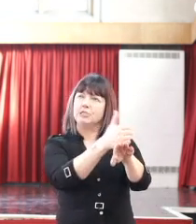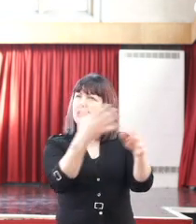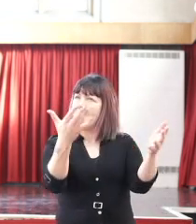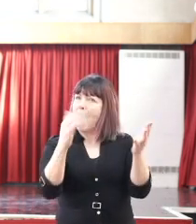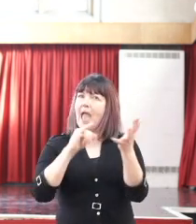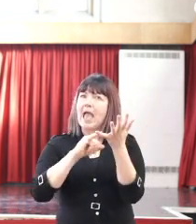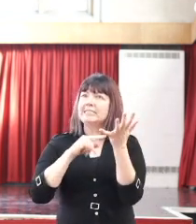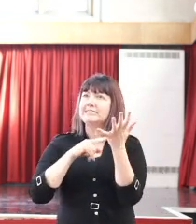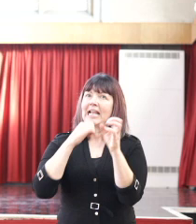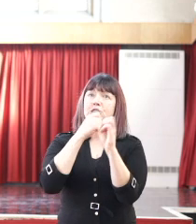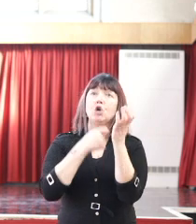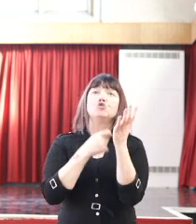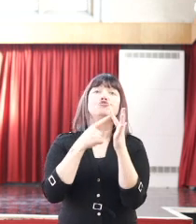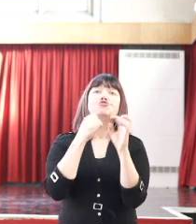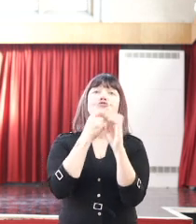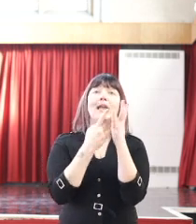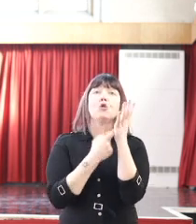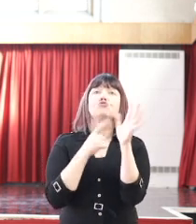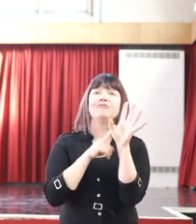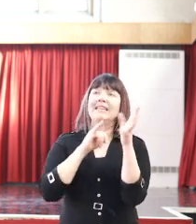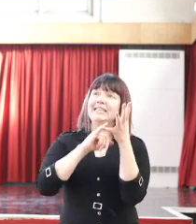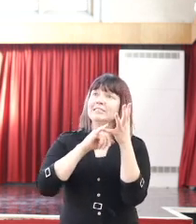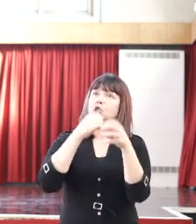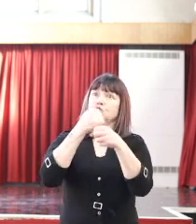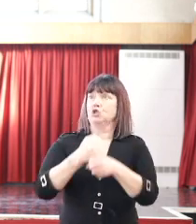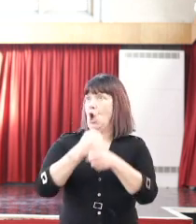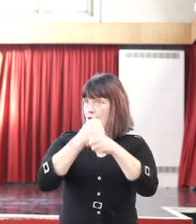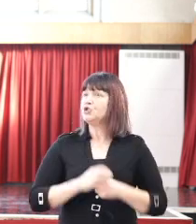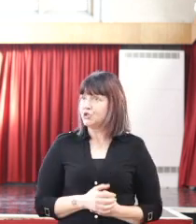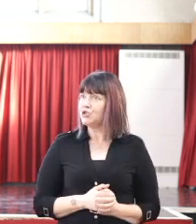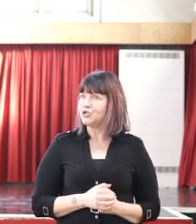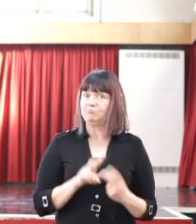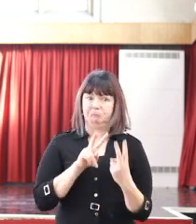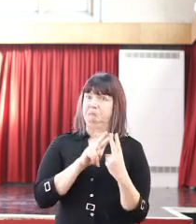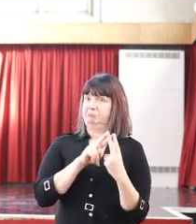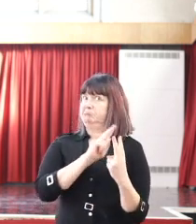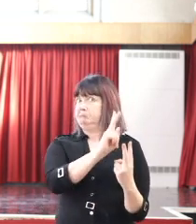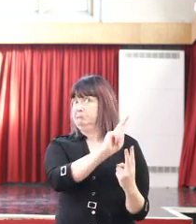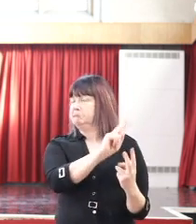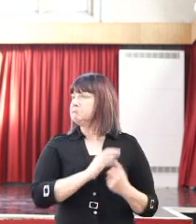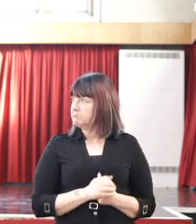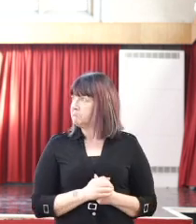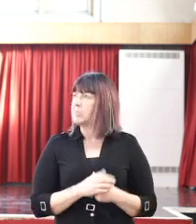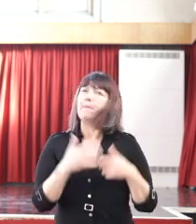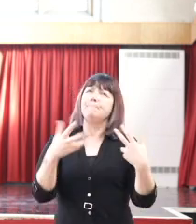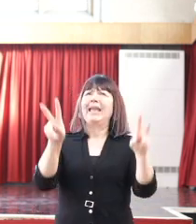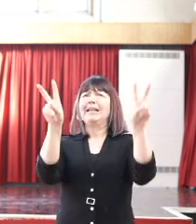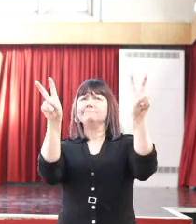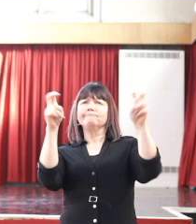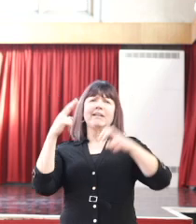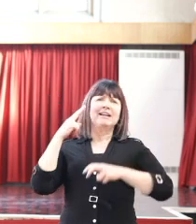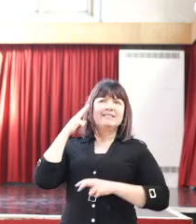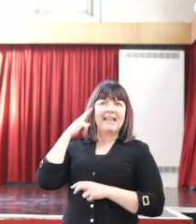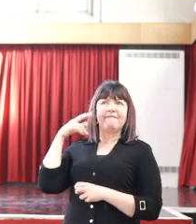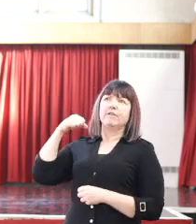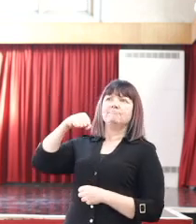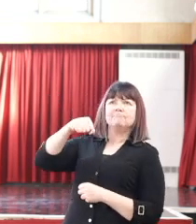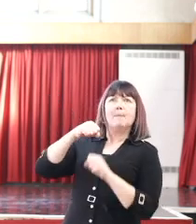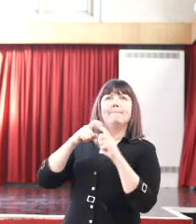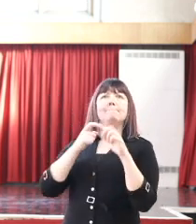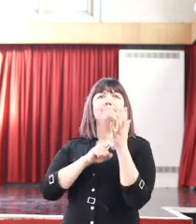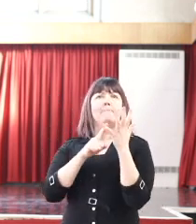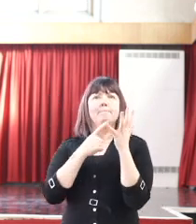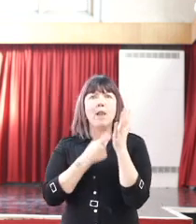Church, I think. So the idea is we've called it Deathpleur. It's giving the